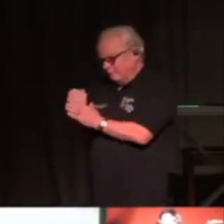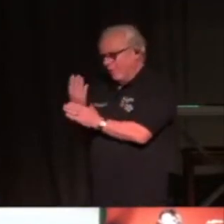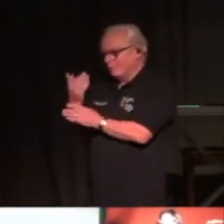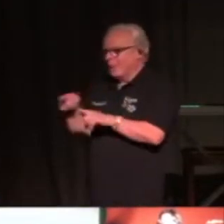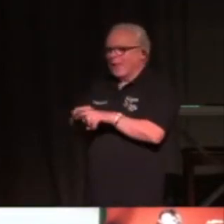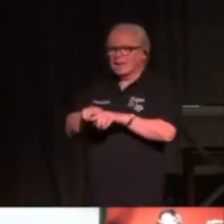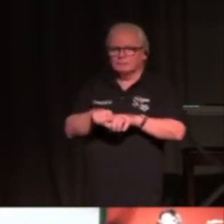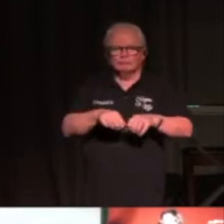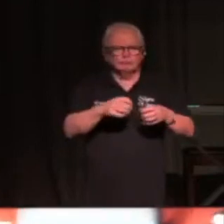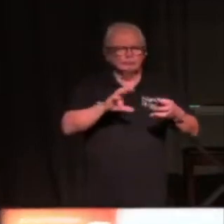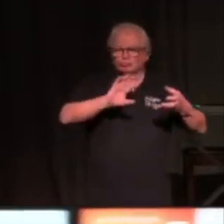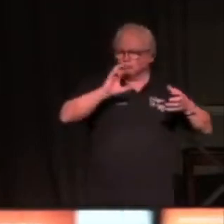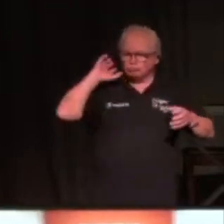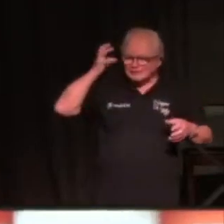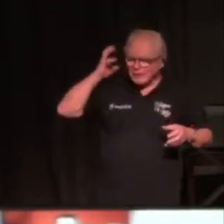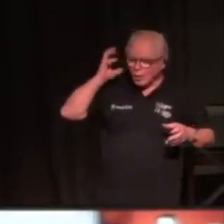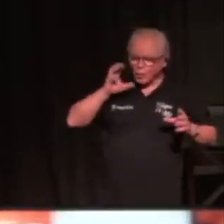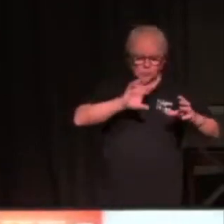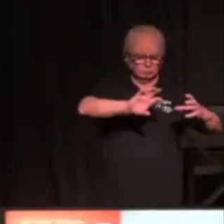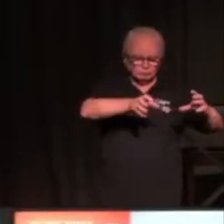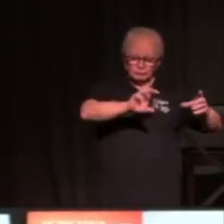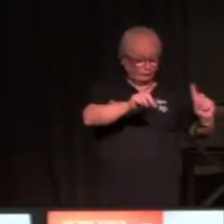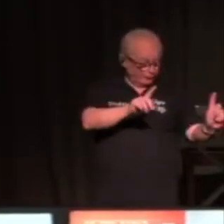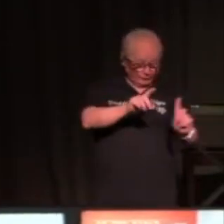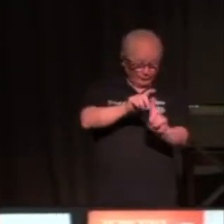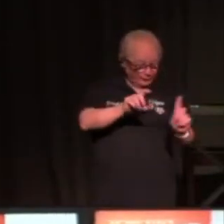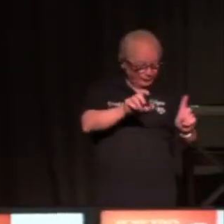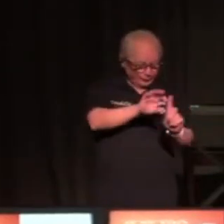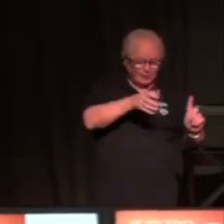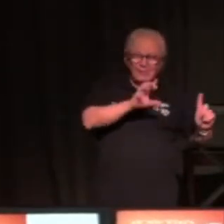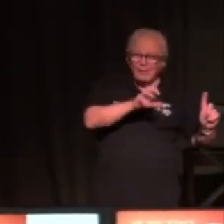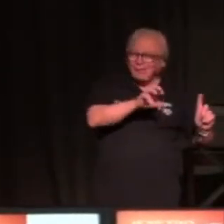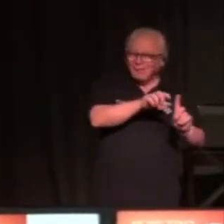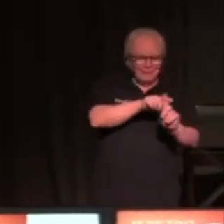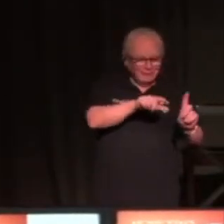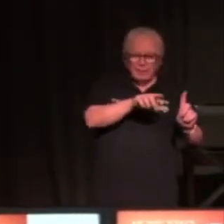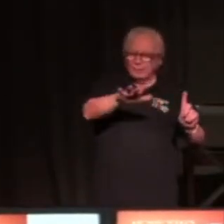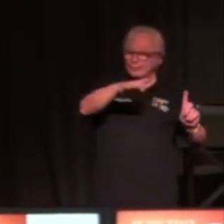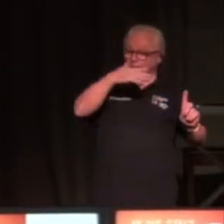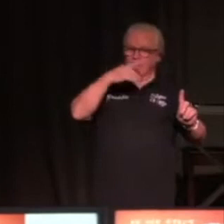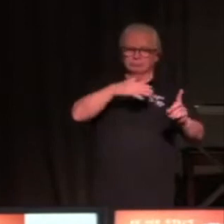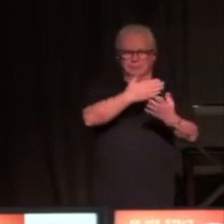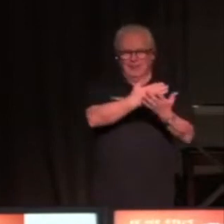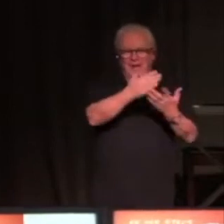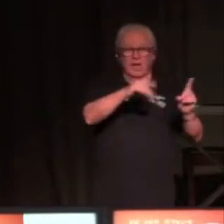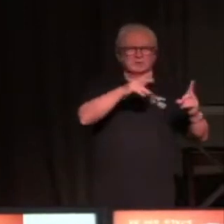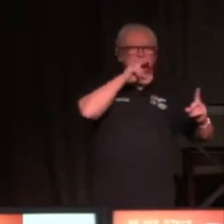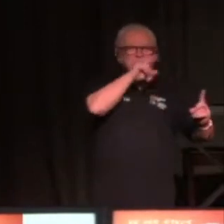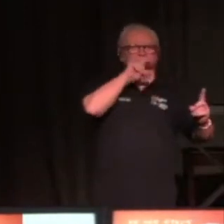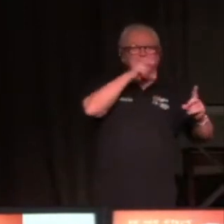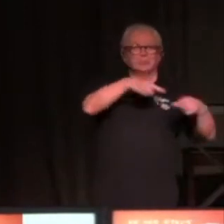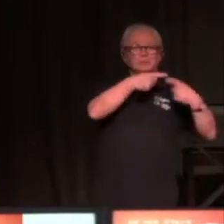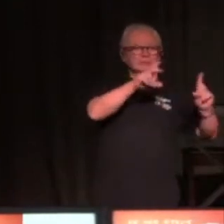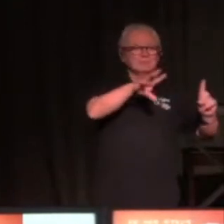a frequency in a radio. Do you know the radio, surprisingly, all of that stuff's going through the air right now. It's all speaking. But